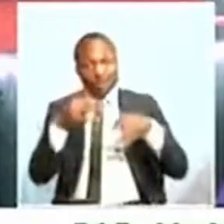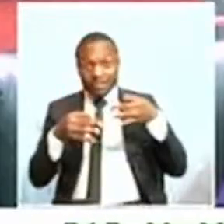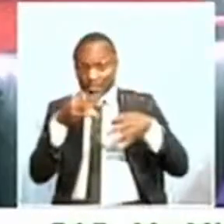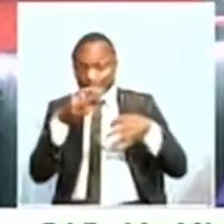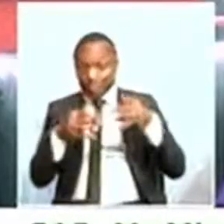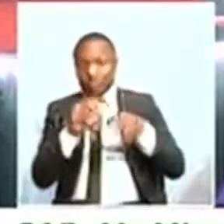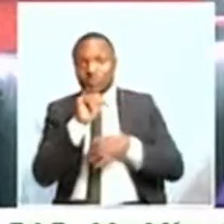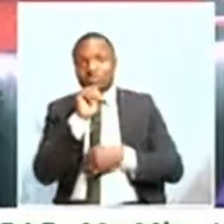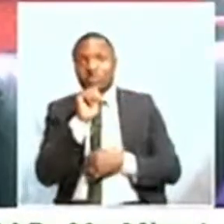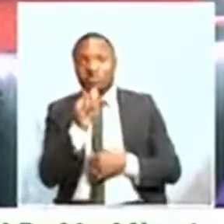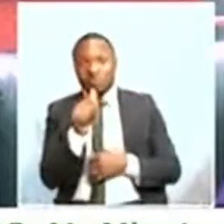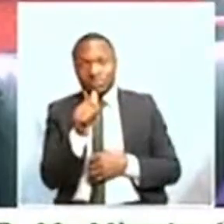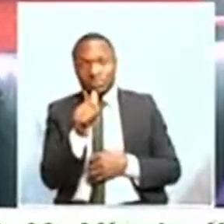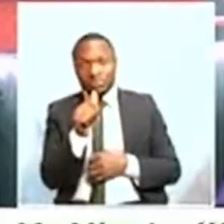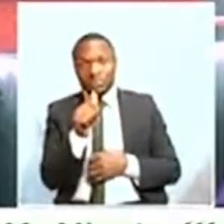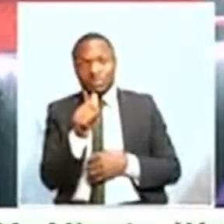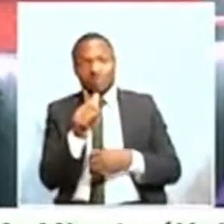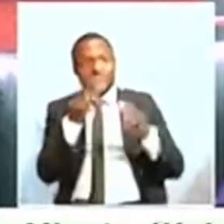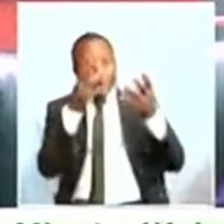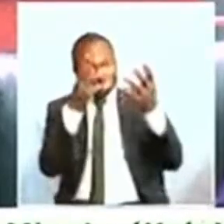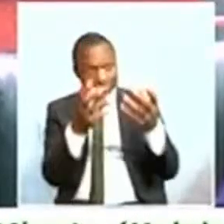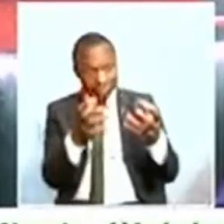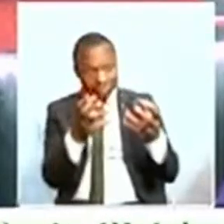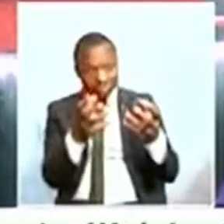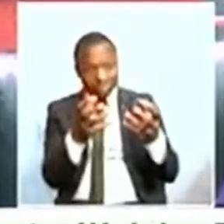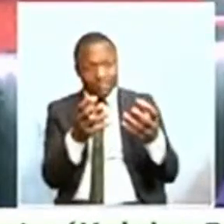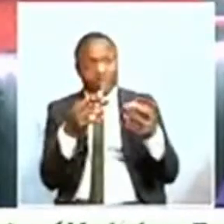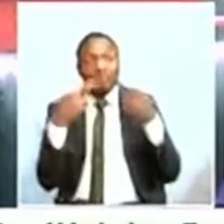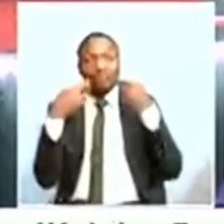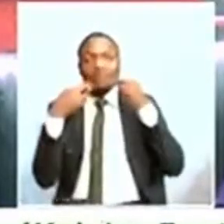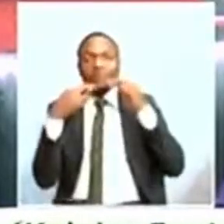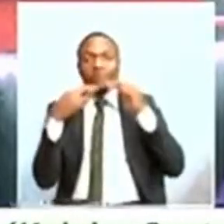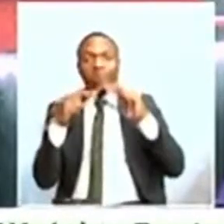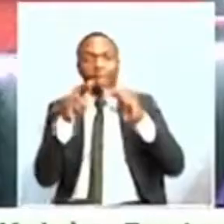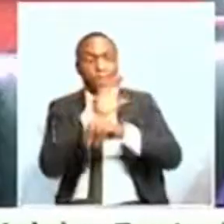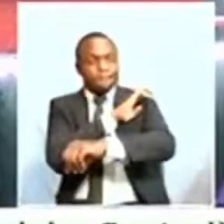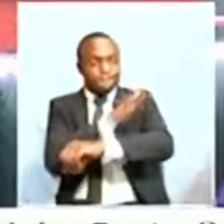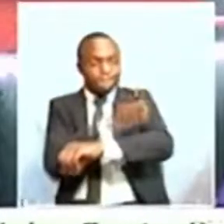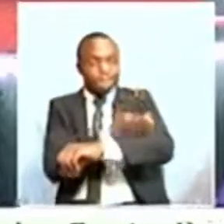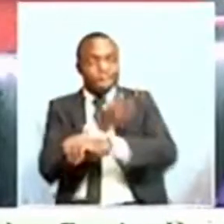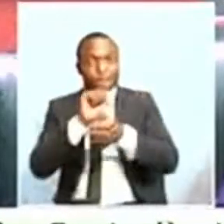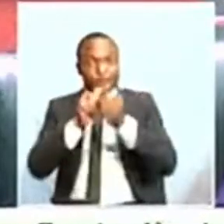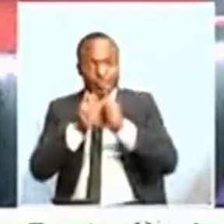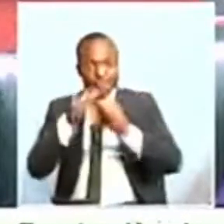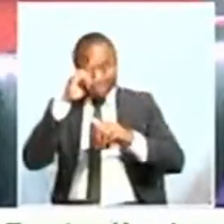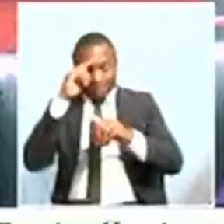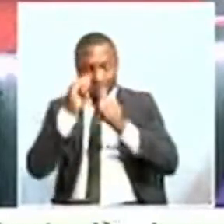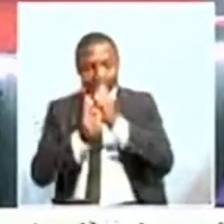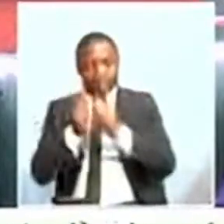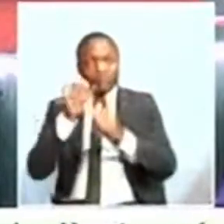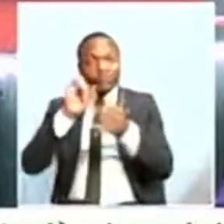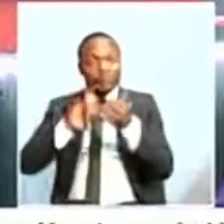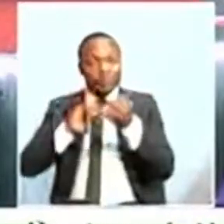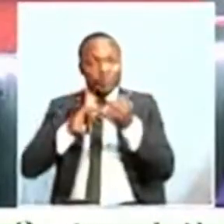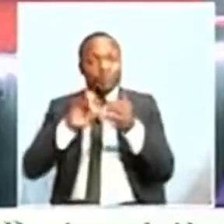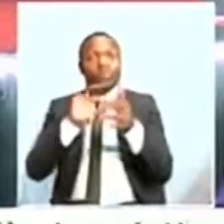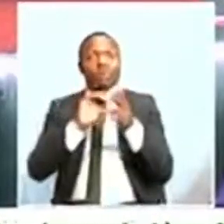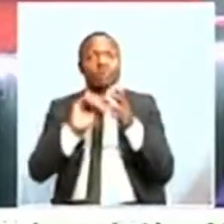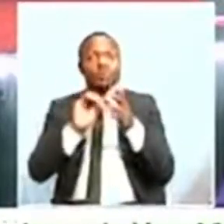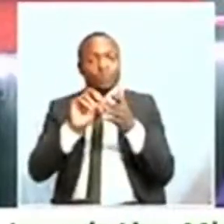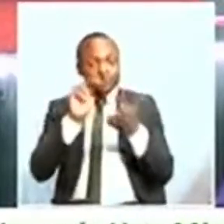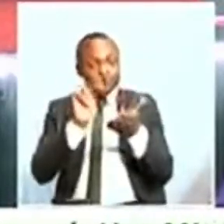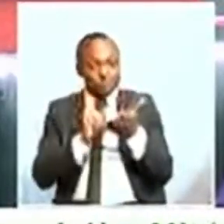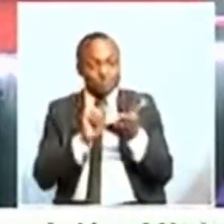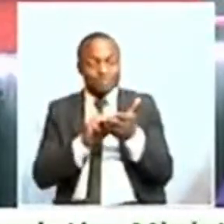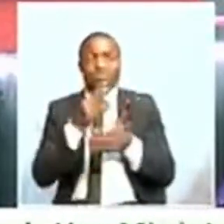for the drought that resulted in the energy crisis, because our September, October, November were